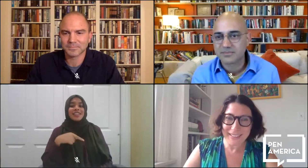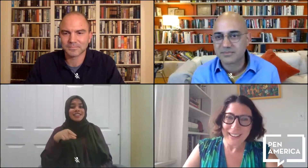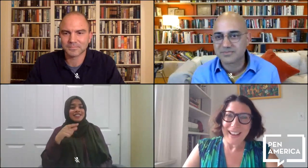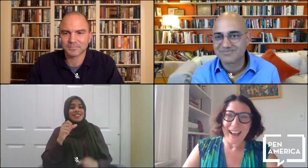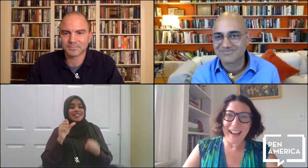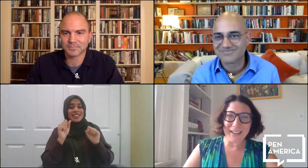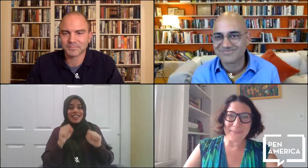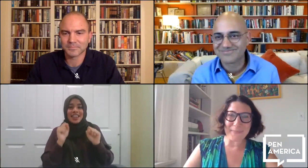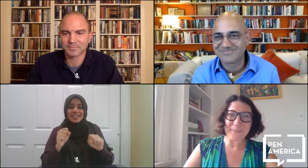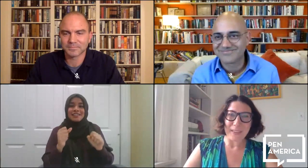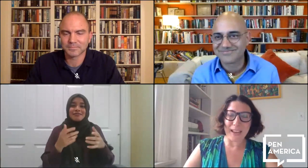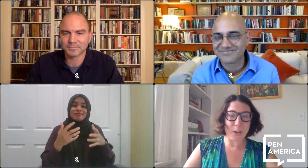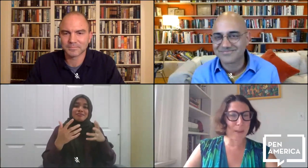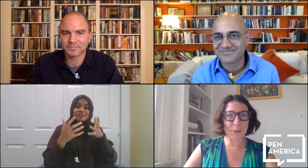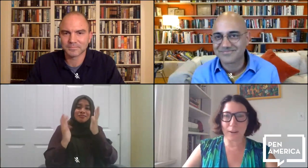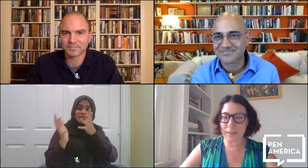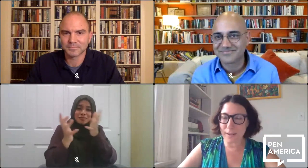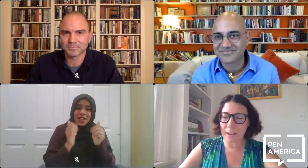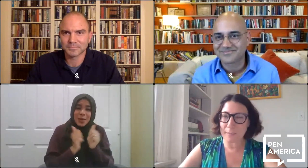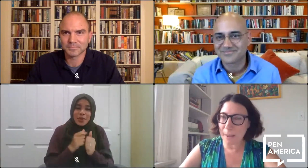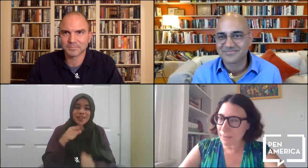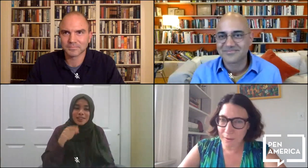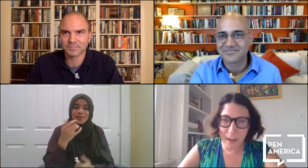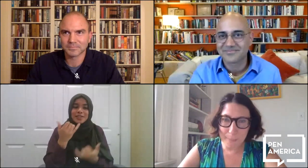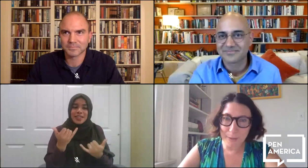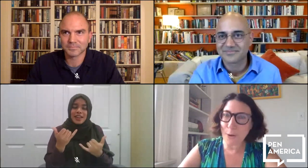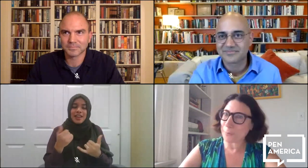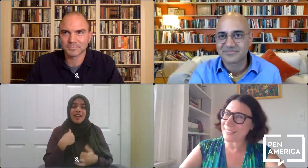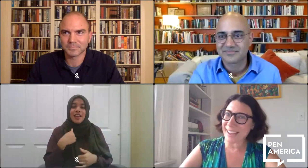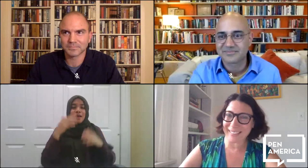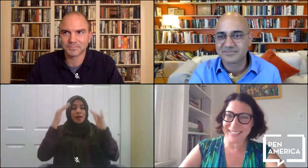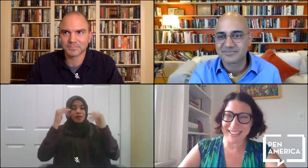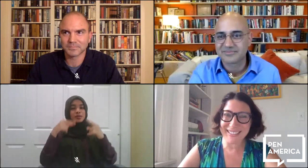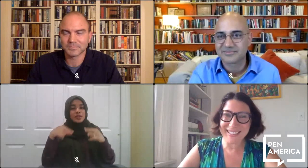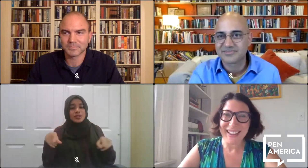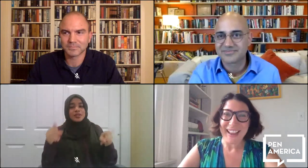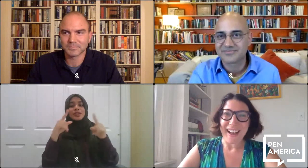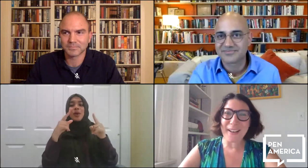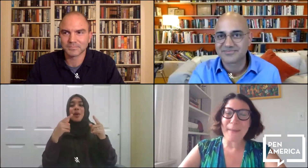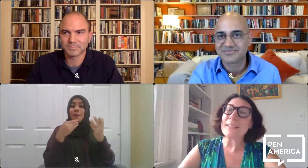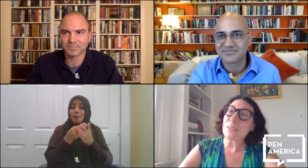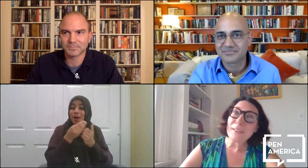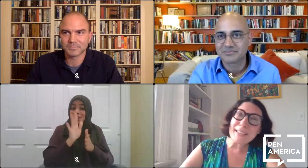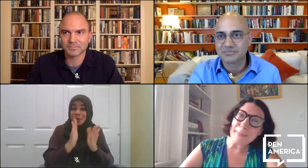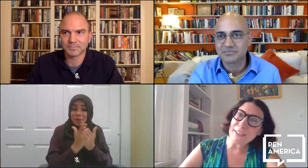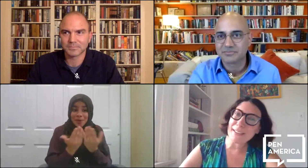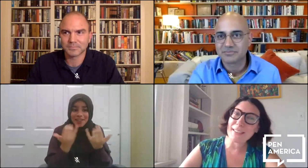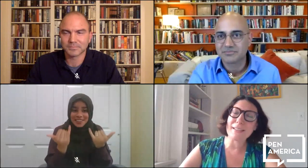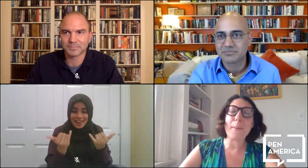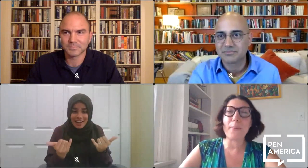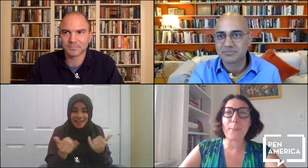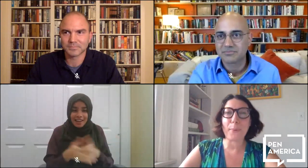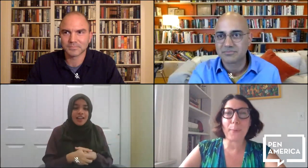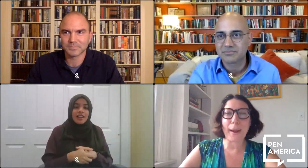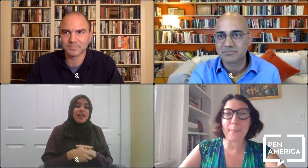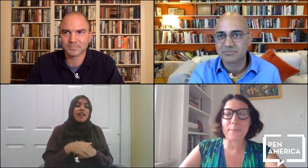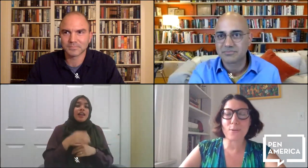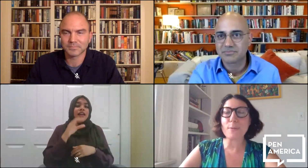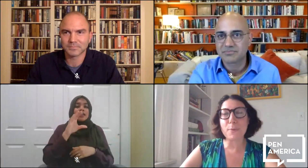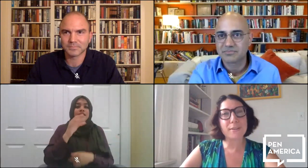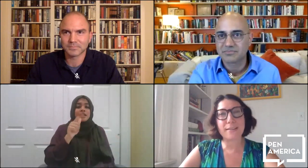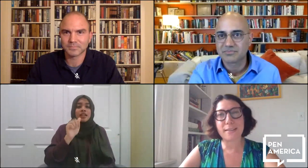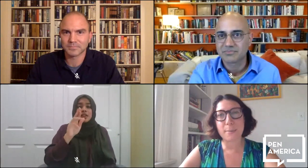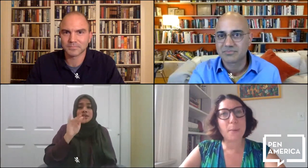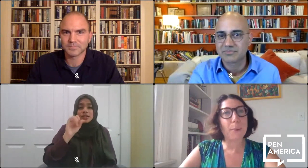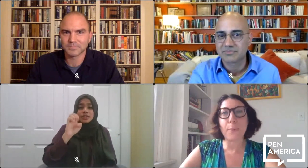Ayad. And I hope everyone is nabbing their copy of Homeland Elegies. As Clarice mentioned at the top of the program,